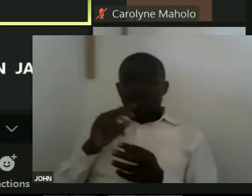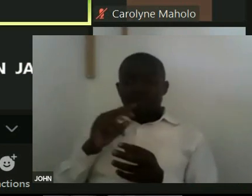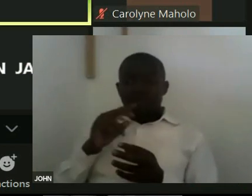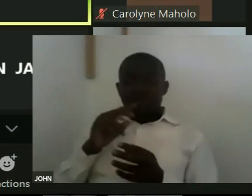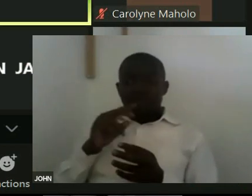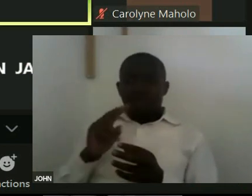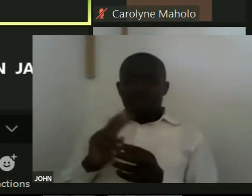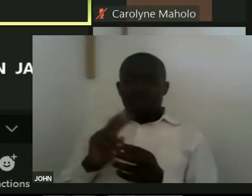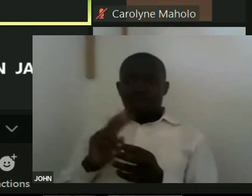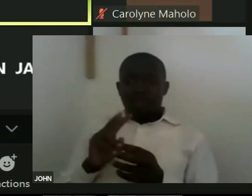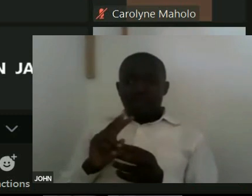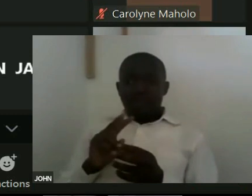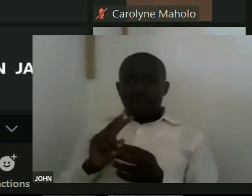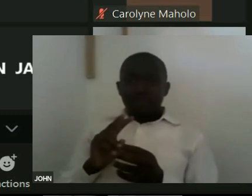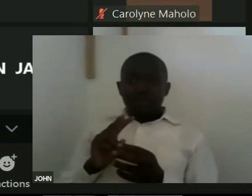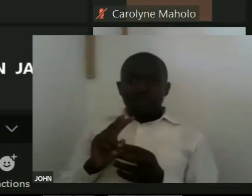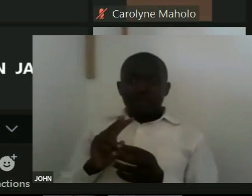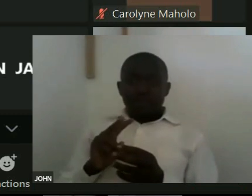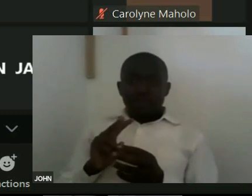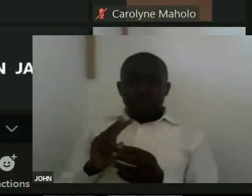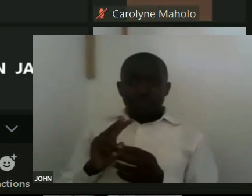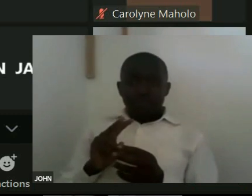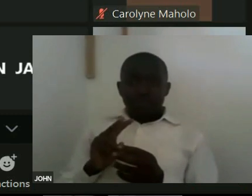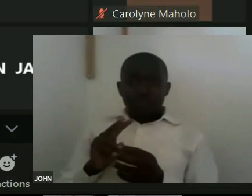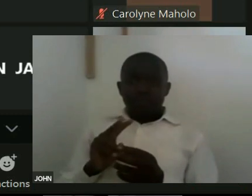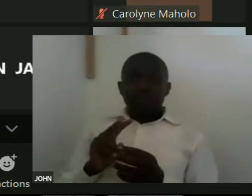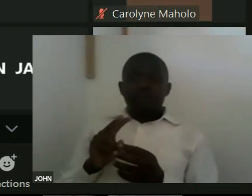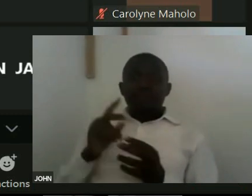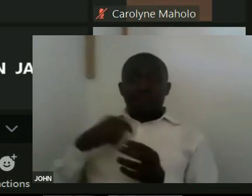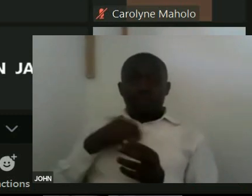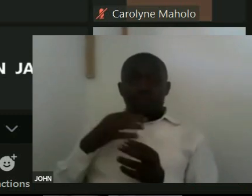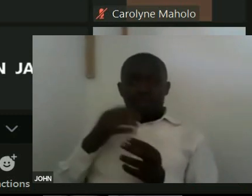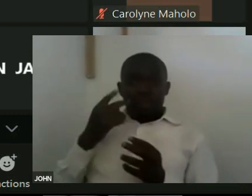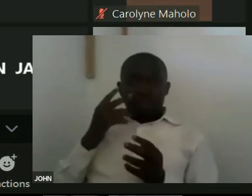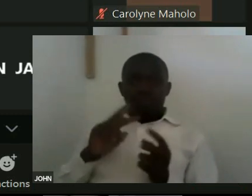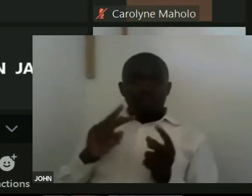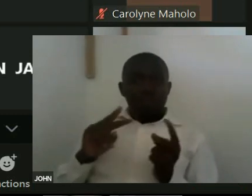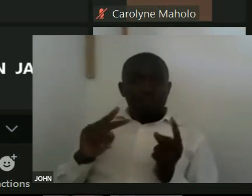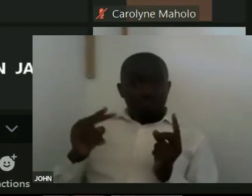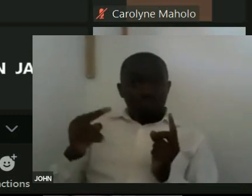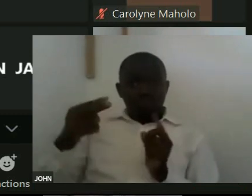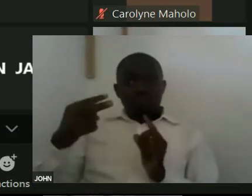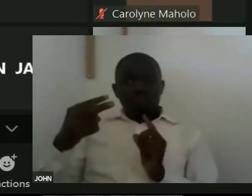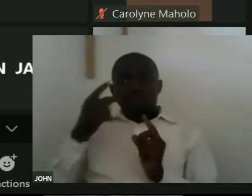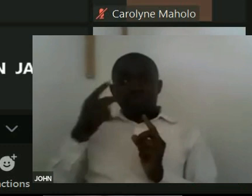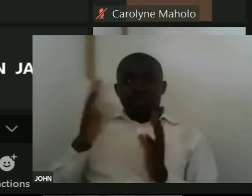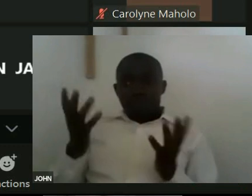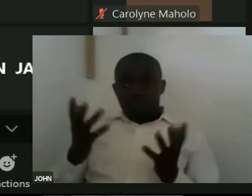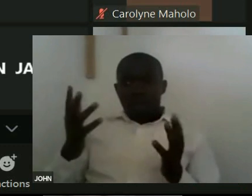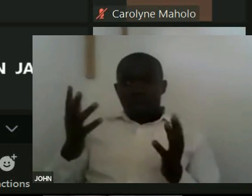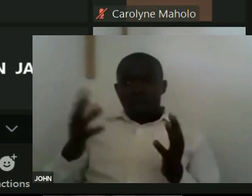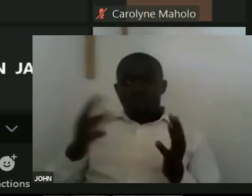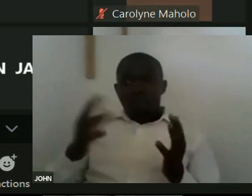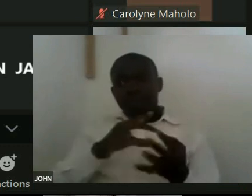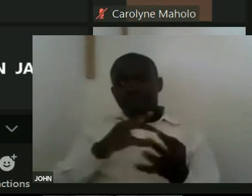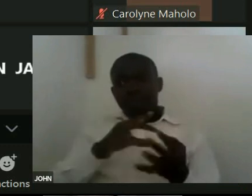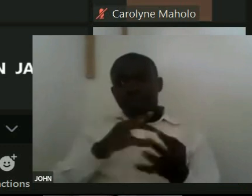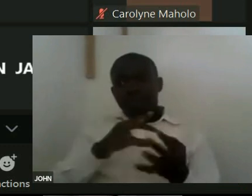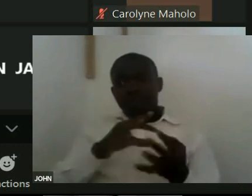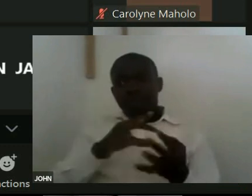person. See it from the point of view of a person living in poverty. They would say, what are you pissing around